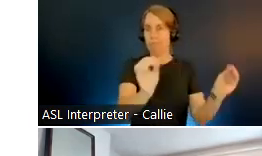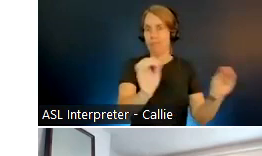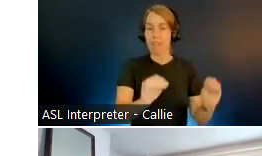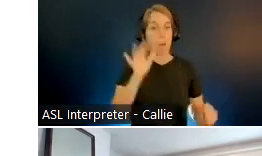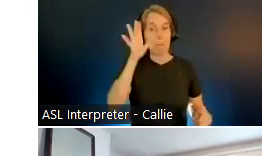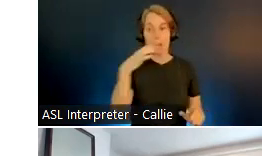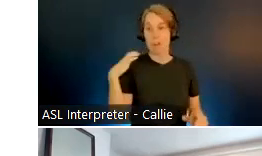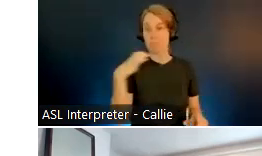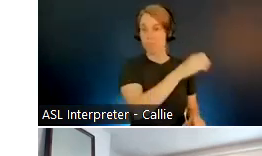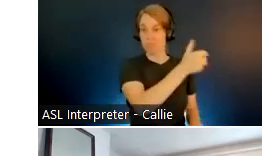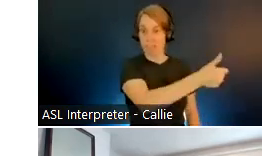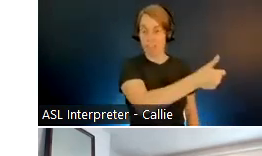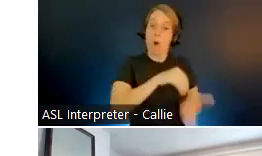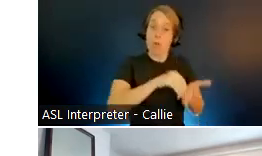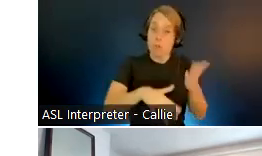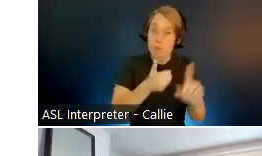or student, you do it.